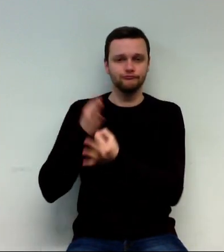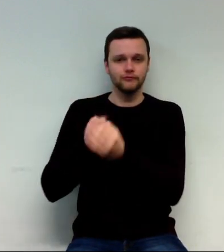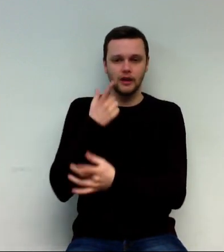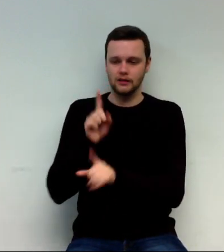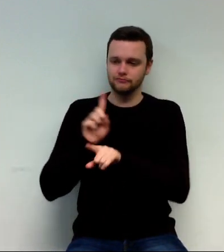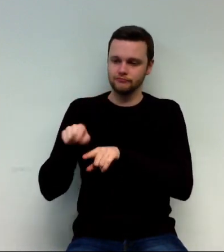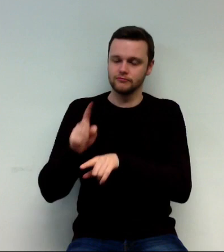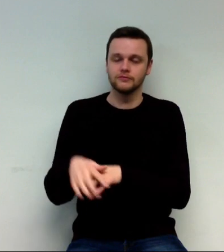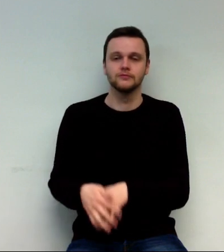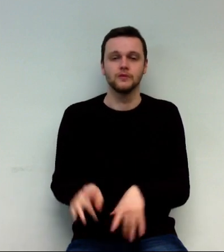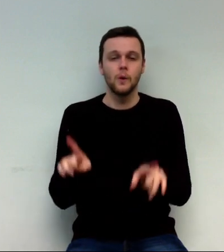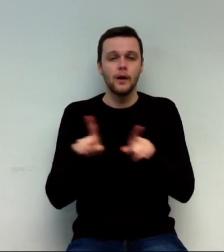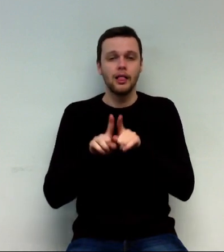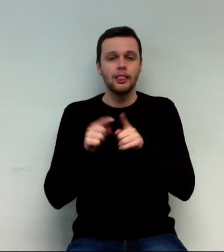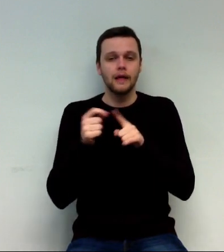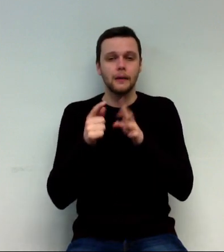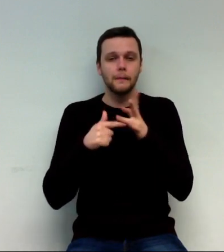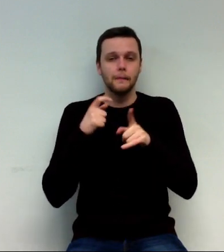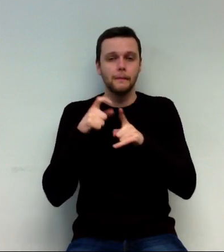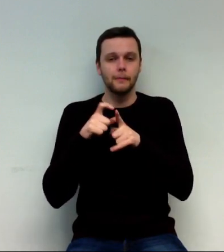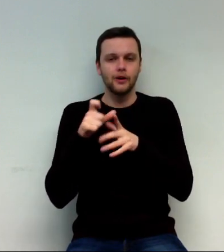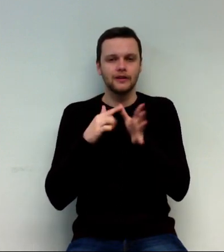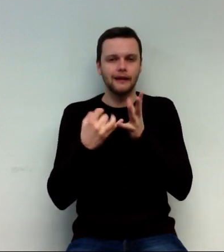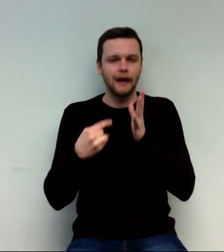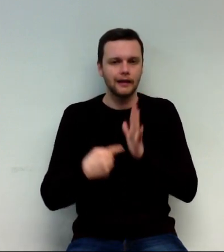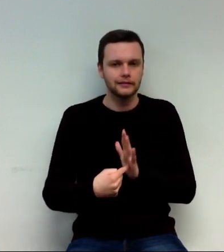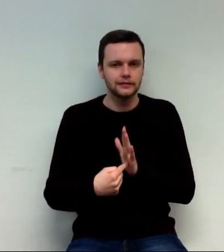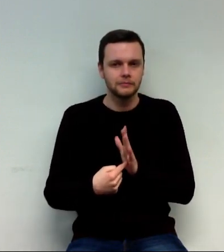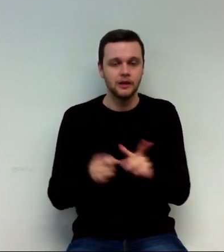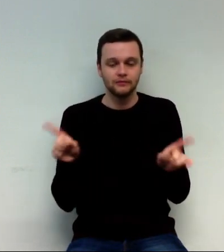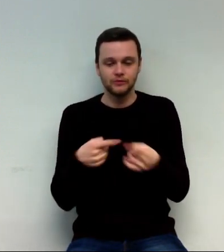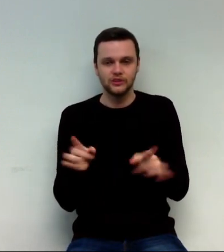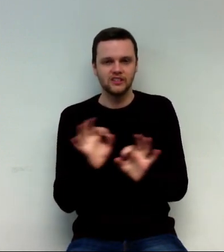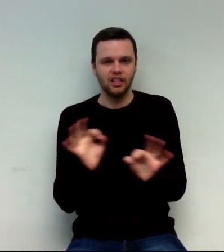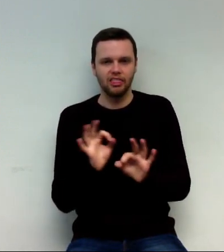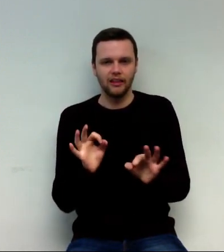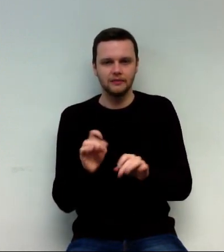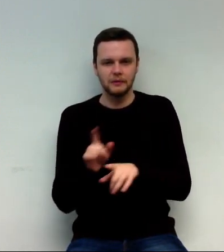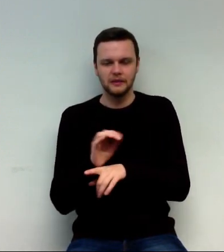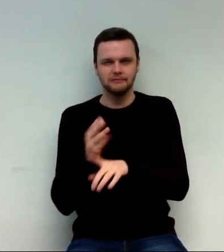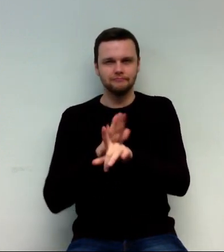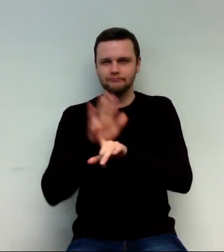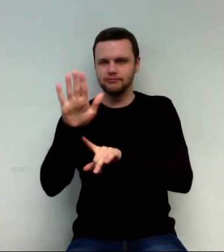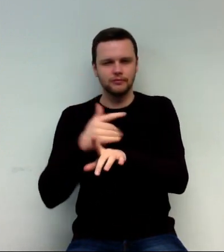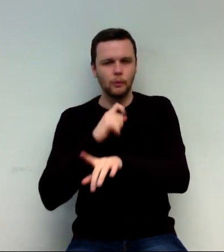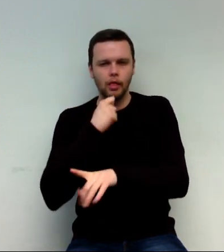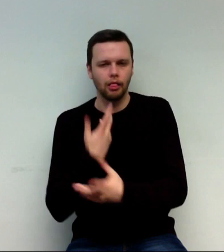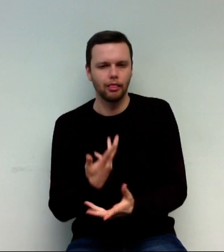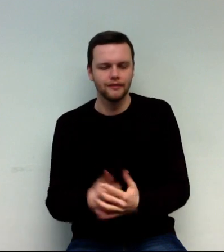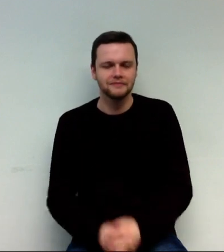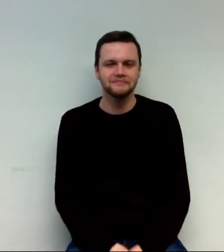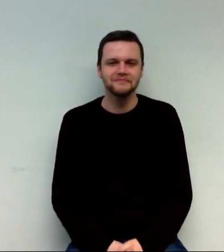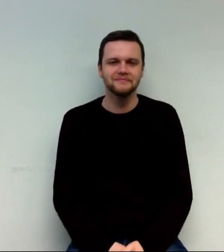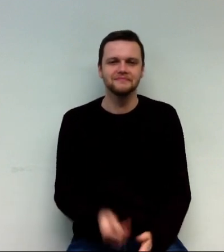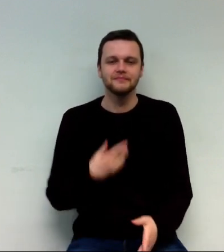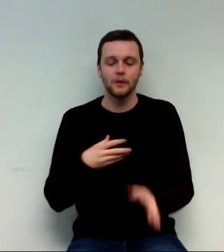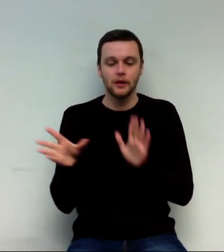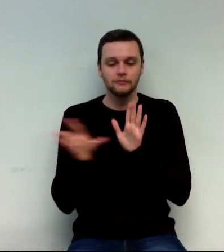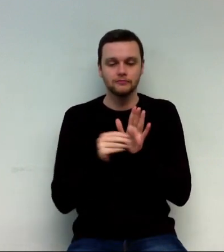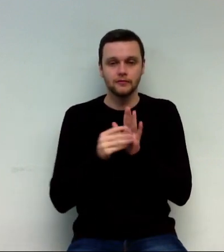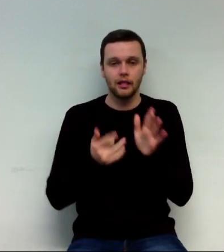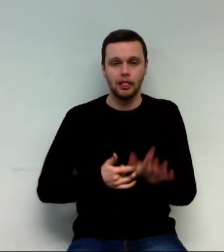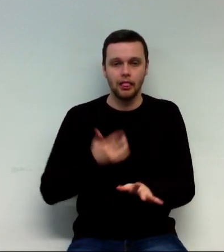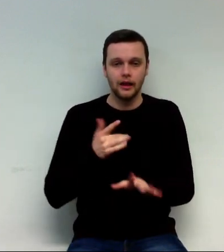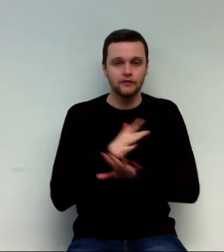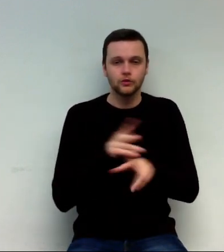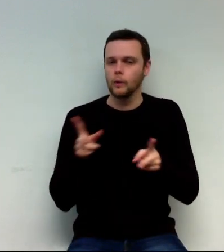bit like a podcast, except we don't have any theme music yet, despite Alan's repeated... One day. And as we record these live, we don't edit them